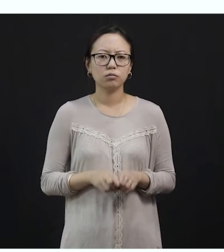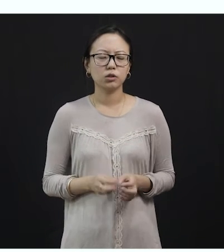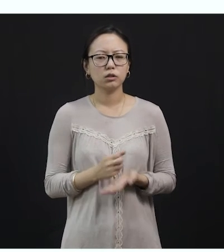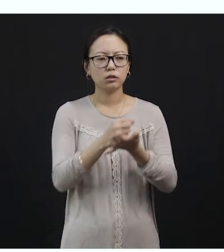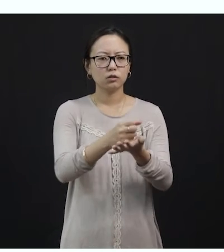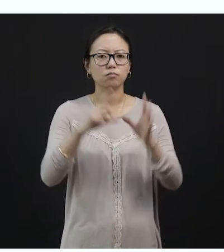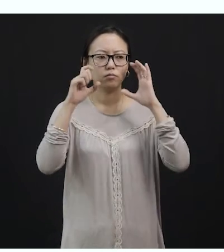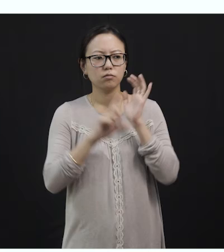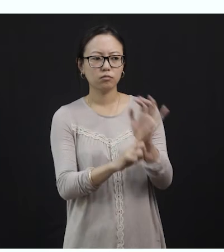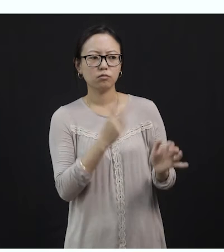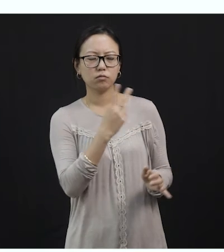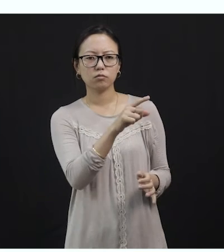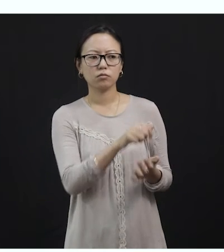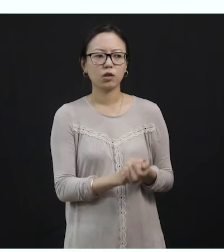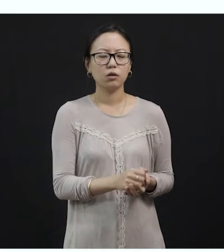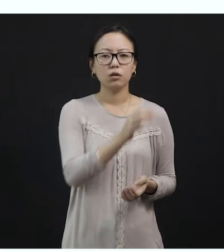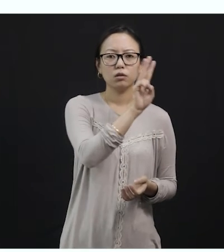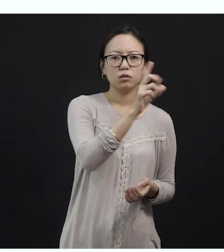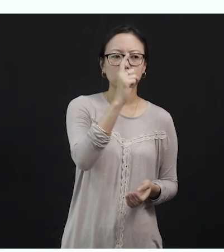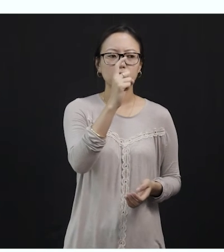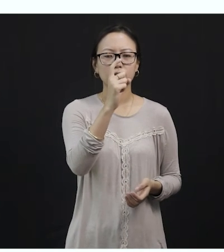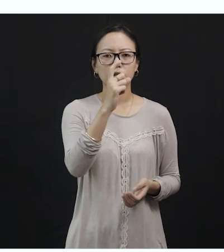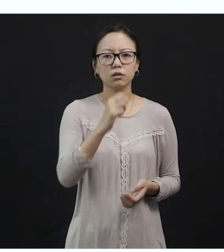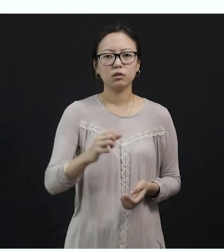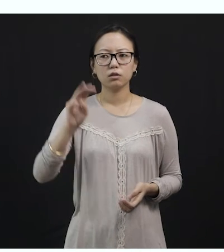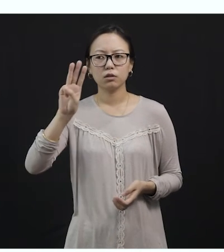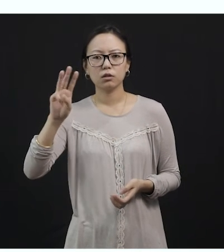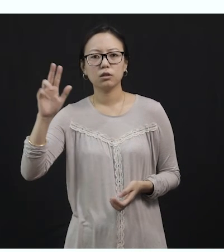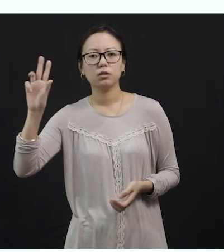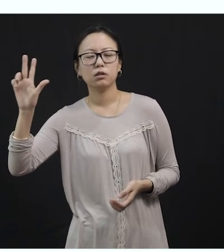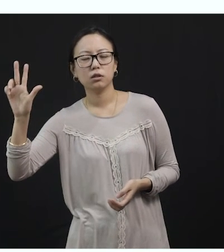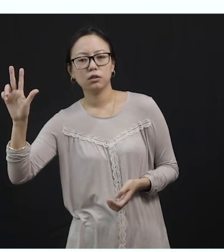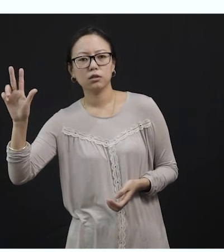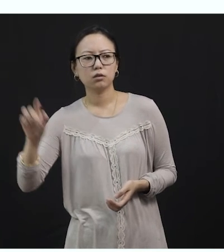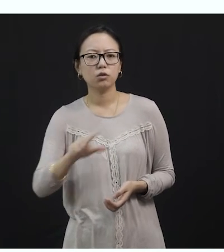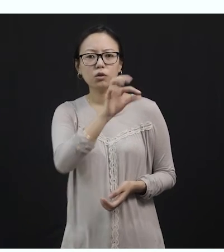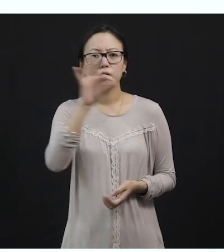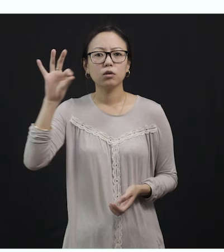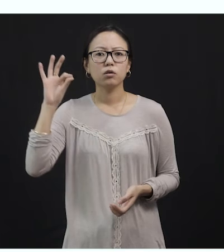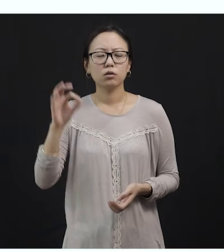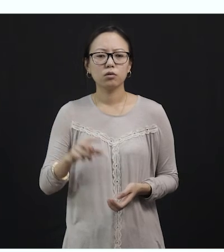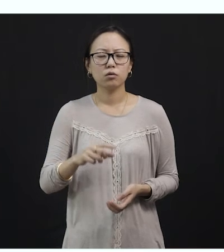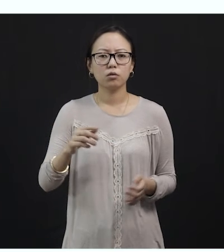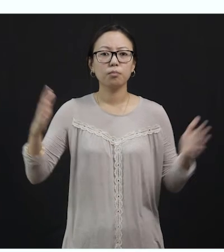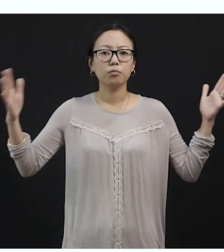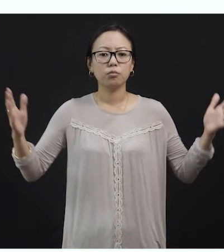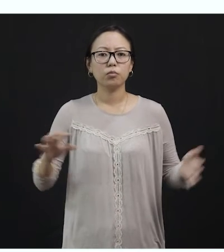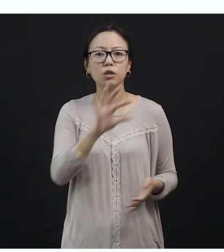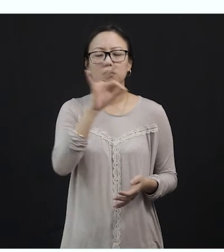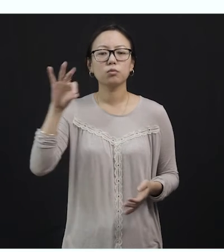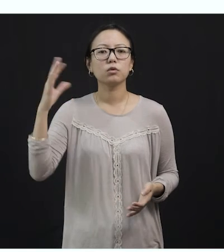two, compare these two numbers, which number is bigger? 38, right? So we will put a circle on